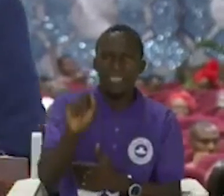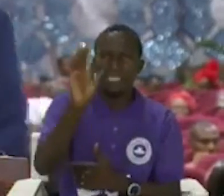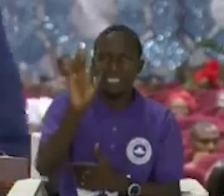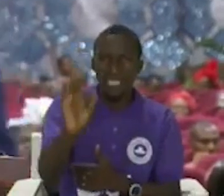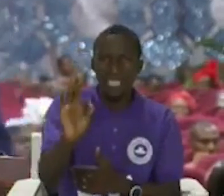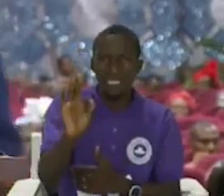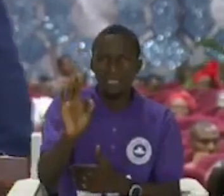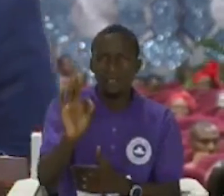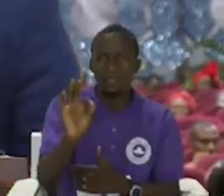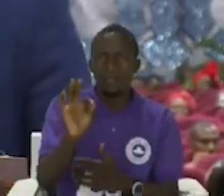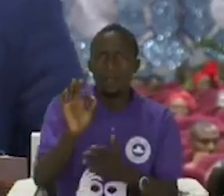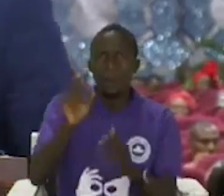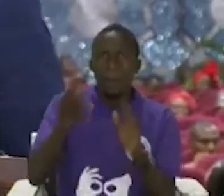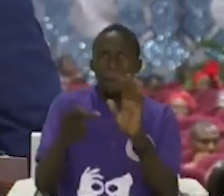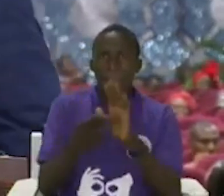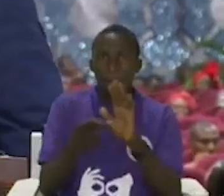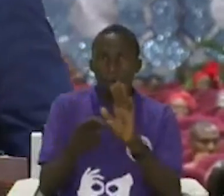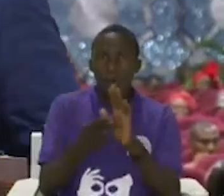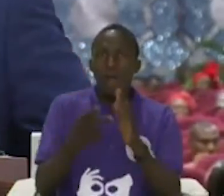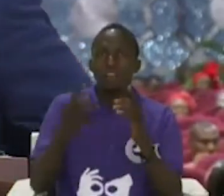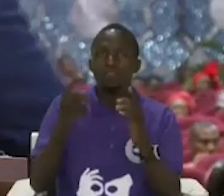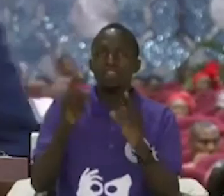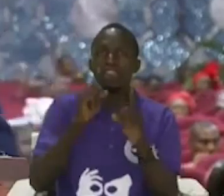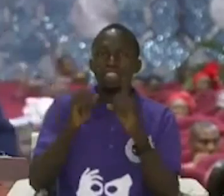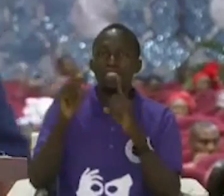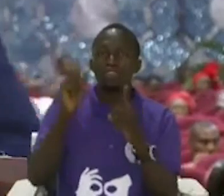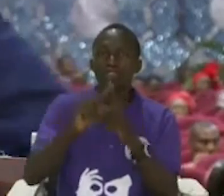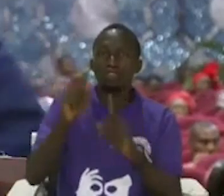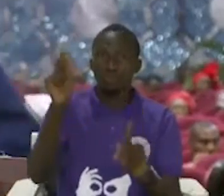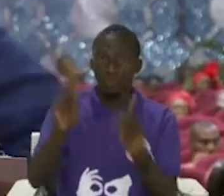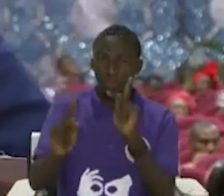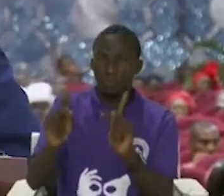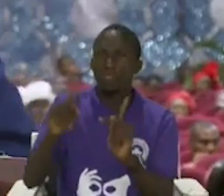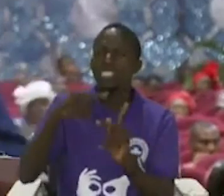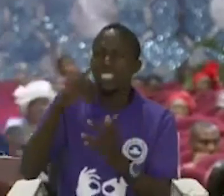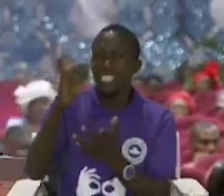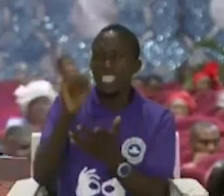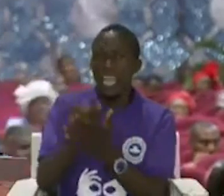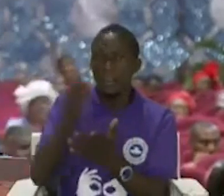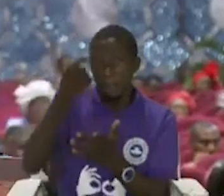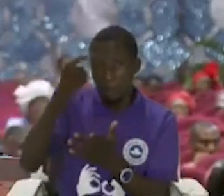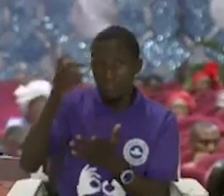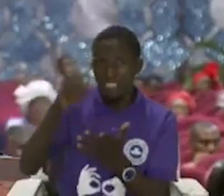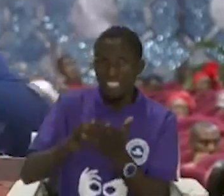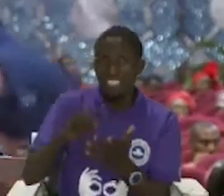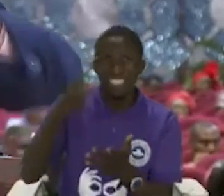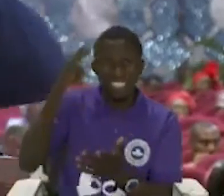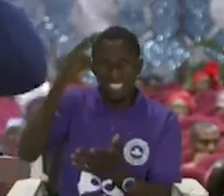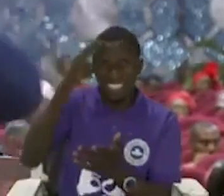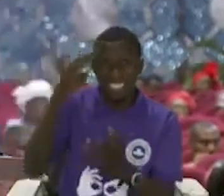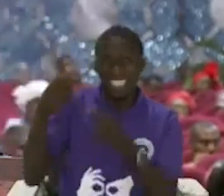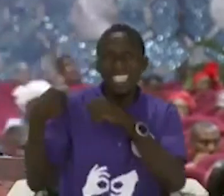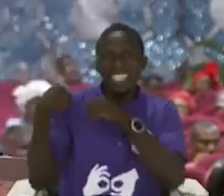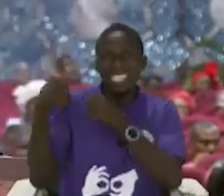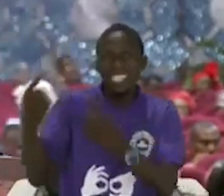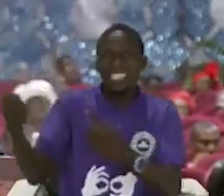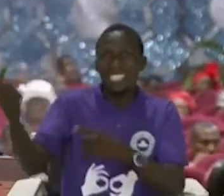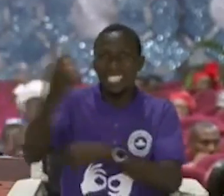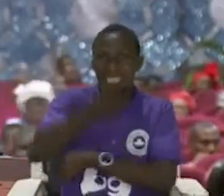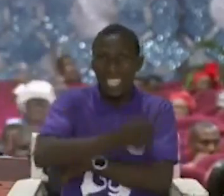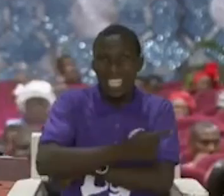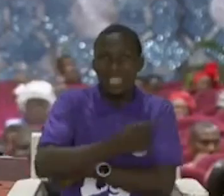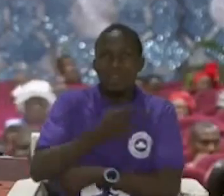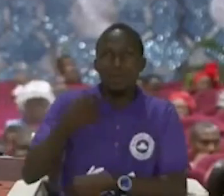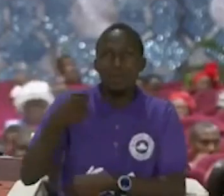Colossians chapter 1 verse 9, listen to Paul addressing the people of Colossae. He said to them, for this reason, we, since the day we heard it, do